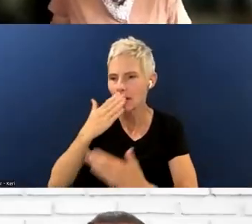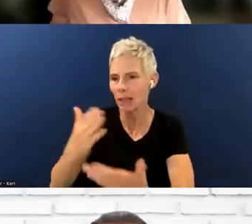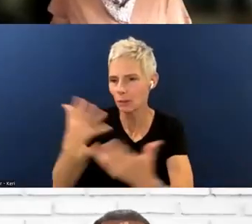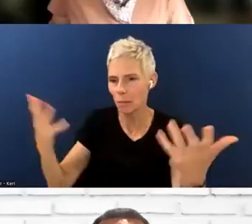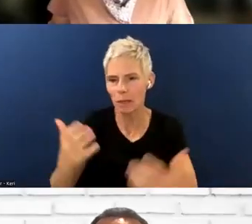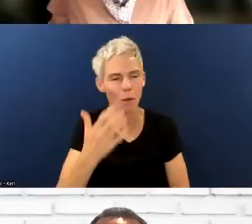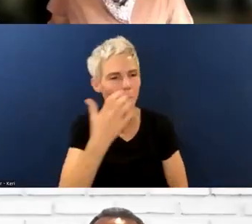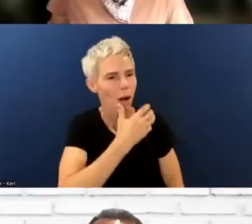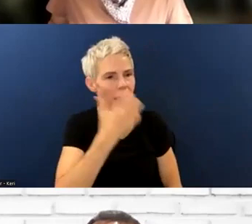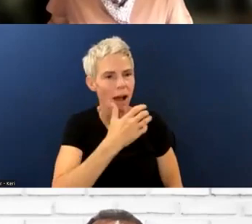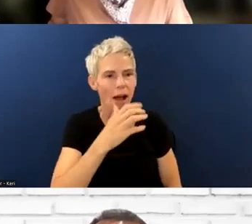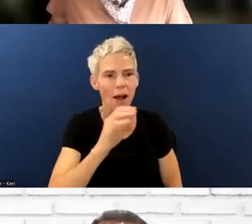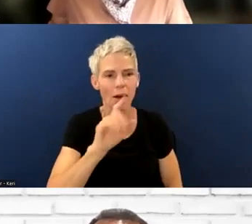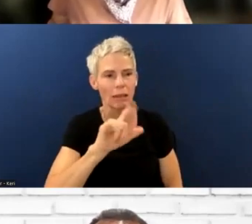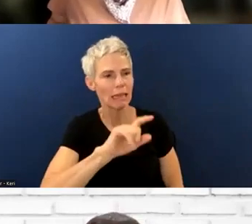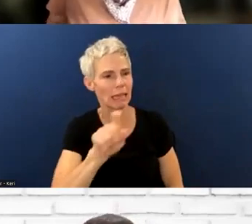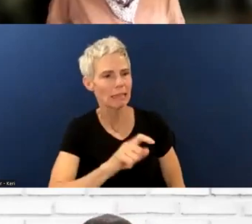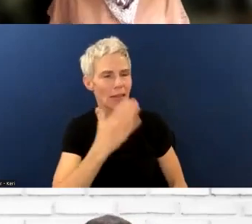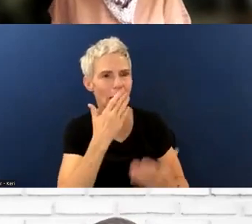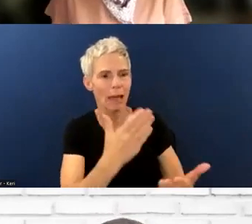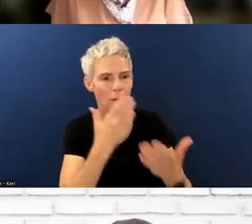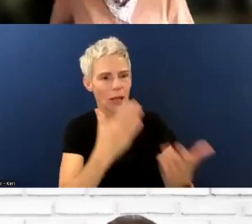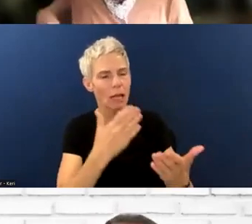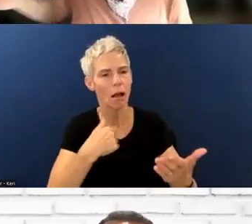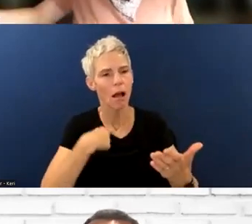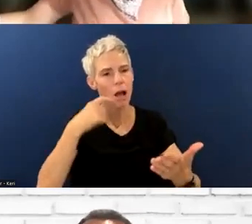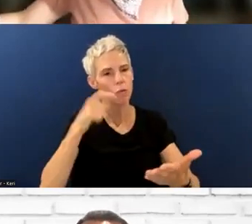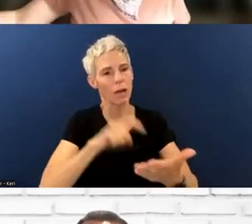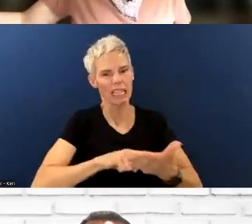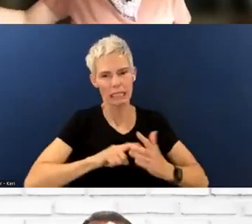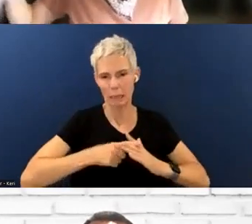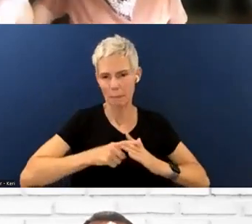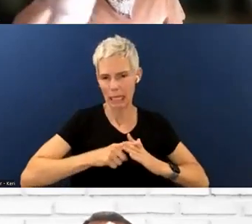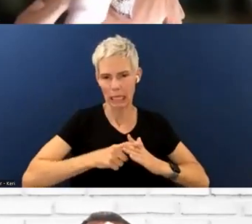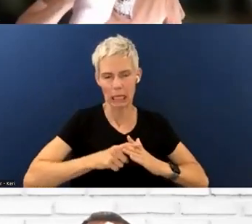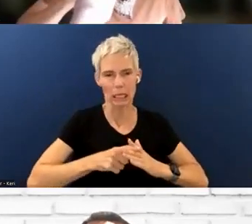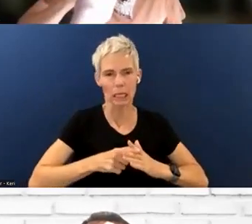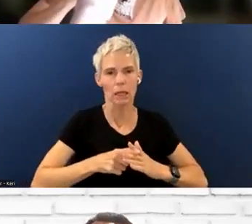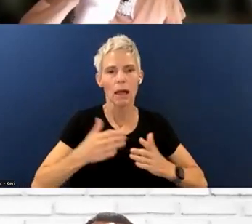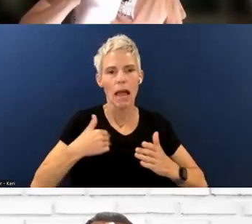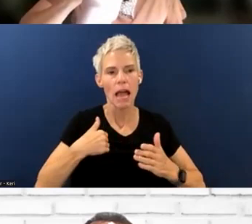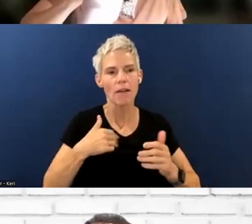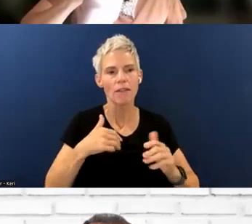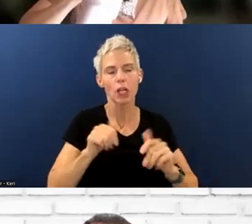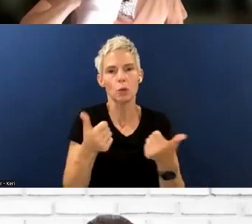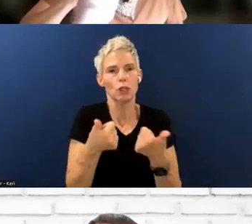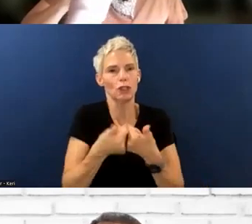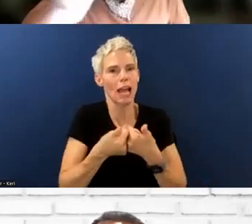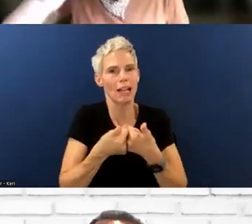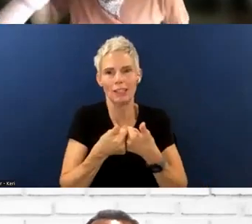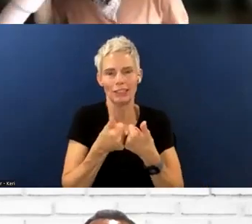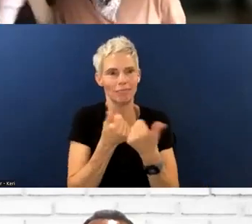Elizabeth, first and foremost, thank you. Thank you. I recognized from the beginning that you had a huge challenge ahead of you